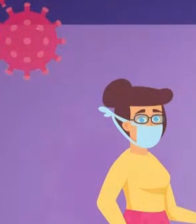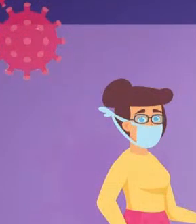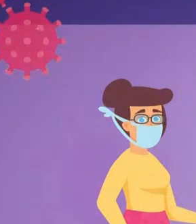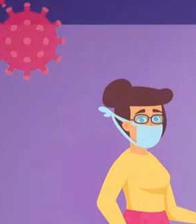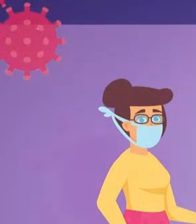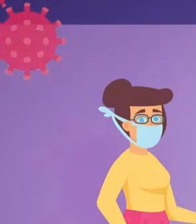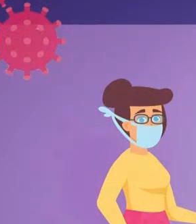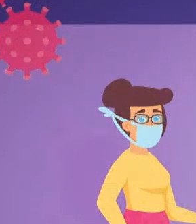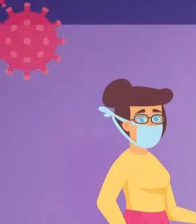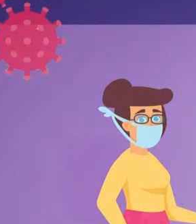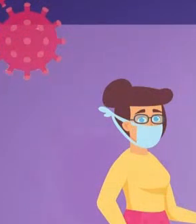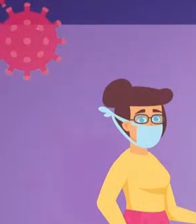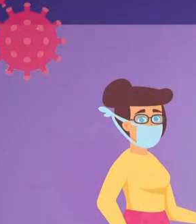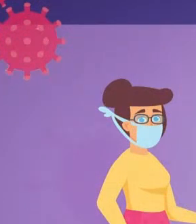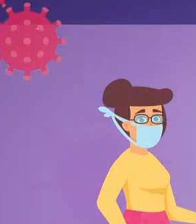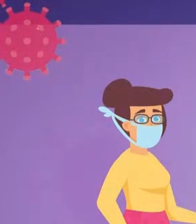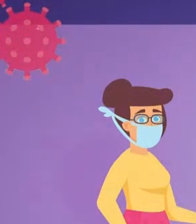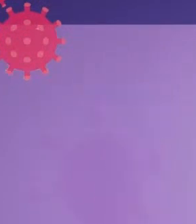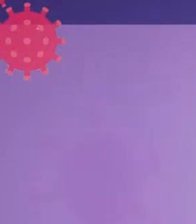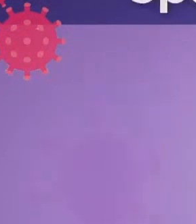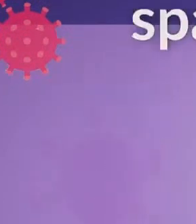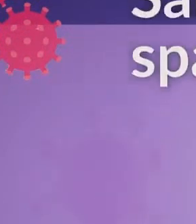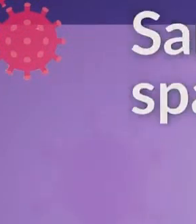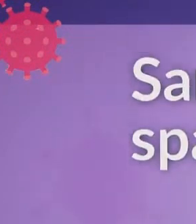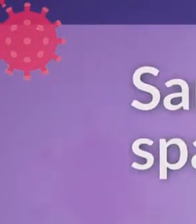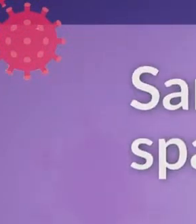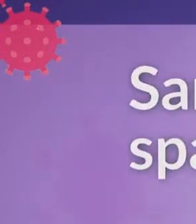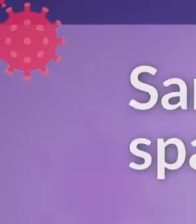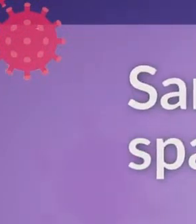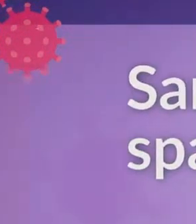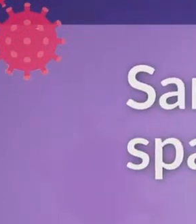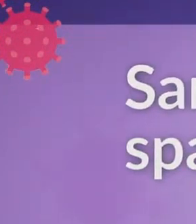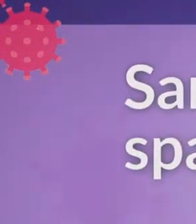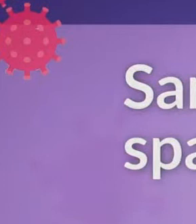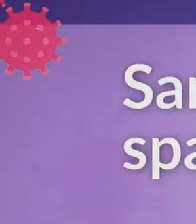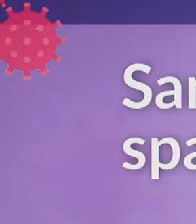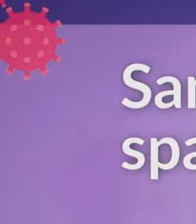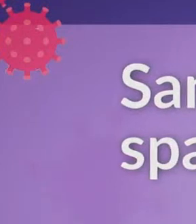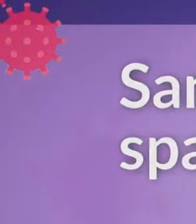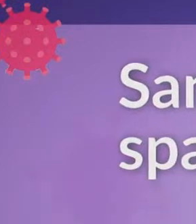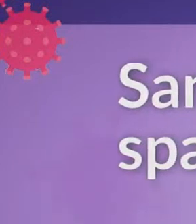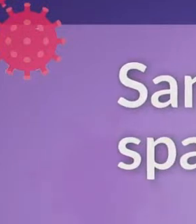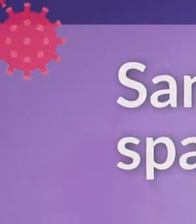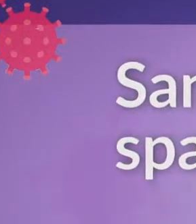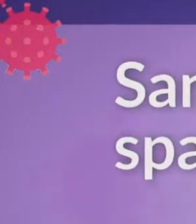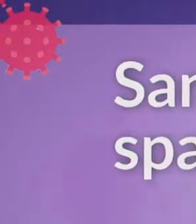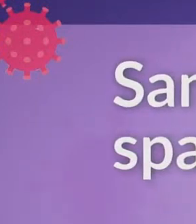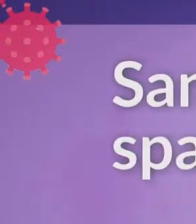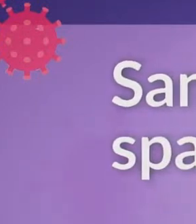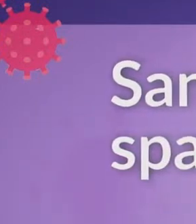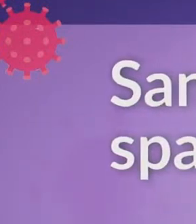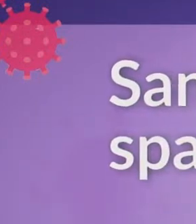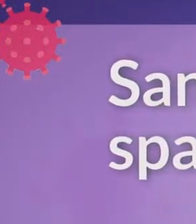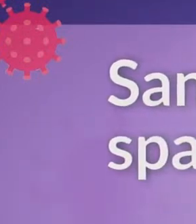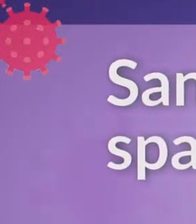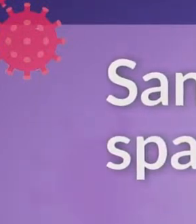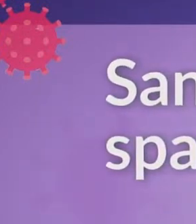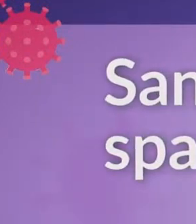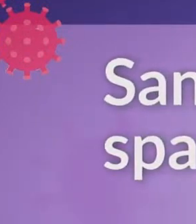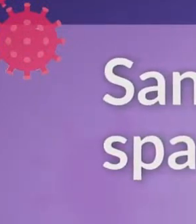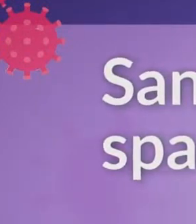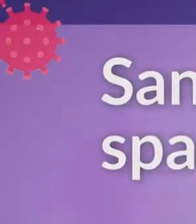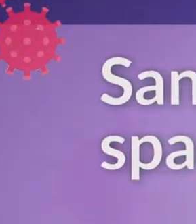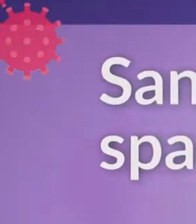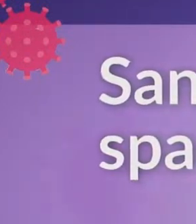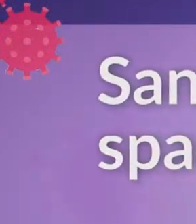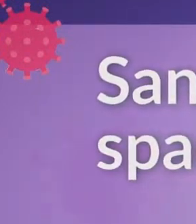your stores for customers and employees. Employees must be encouraged to sanitize their workspaces thoroughly throughout the day